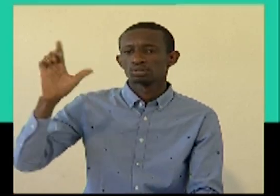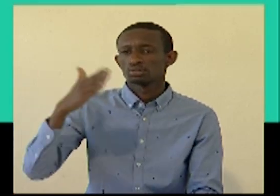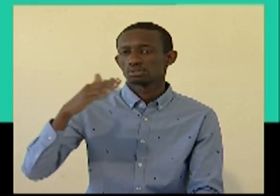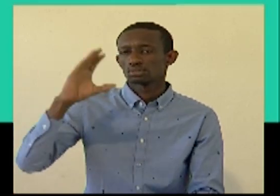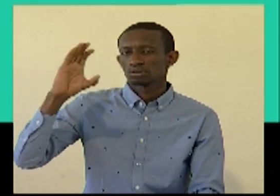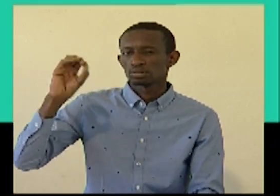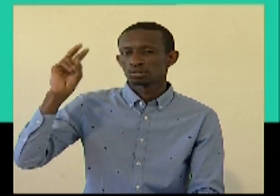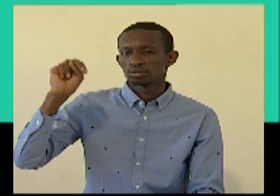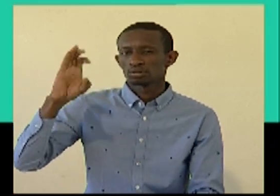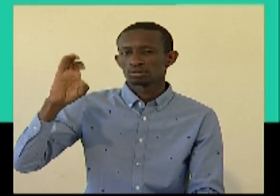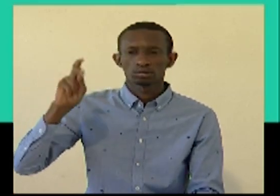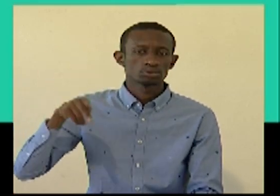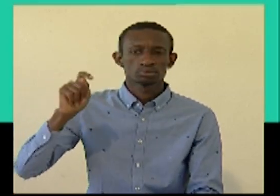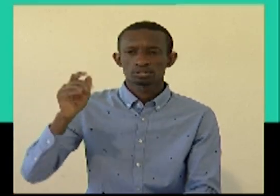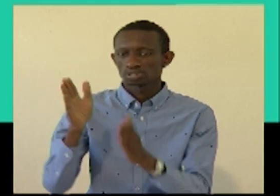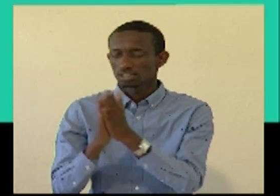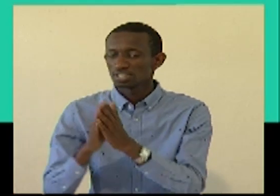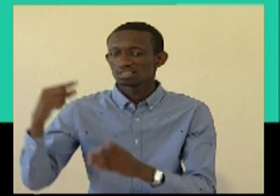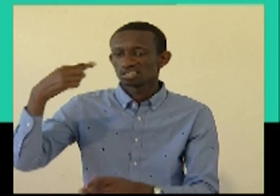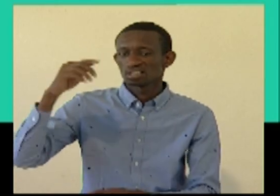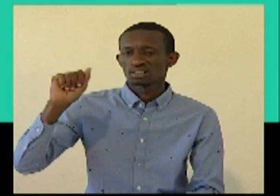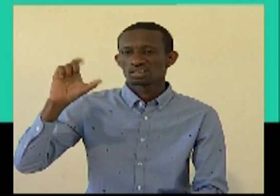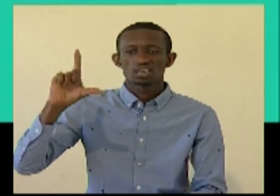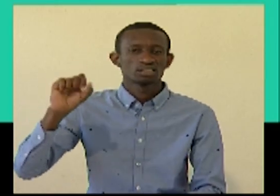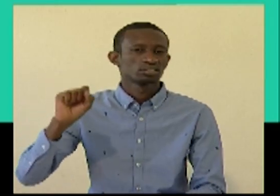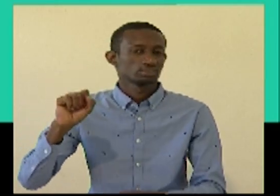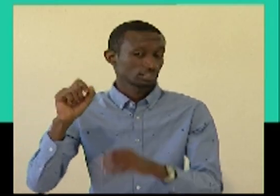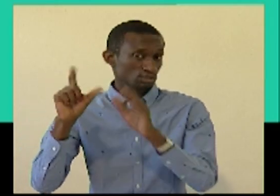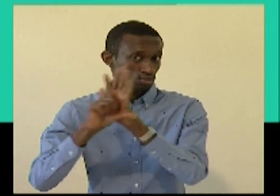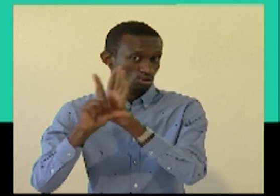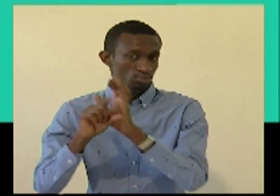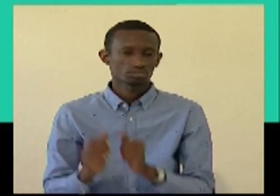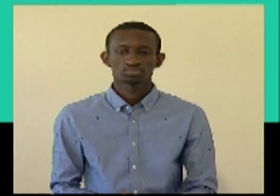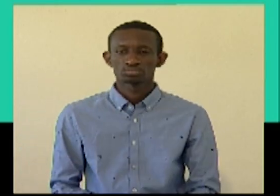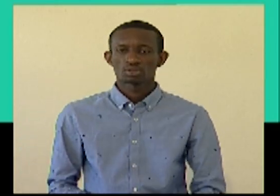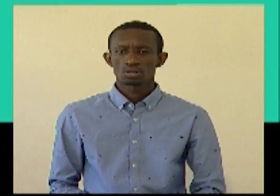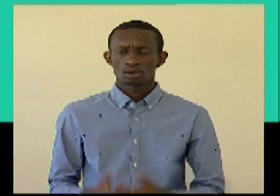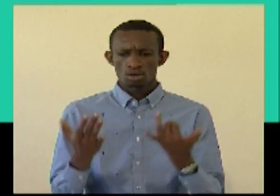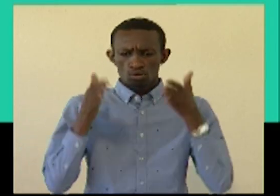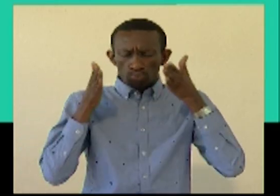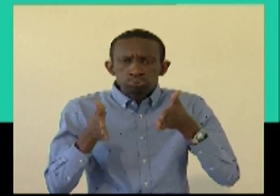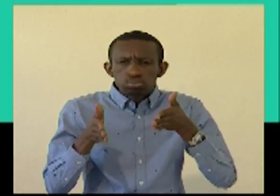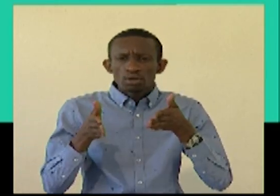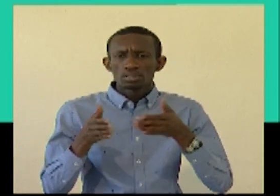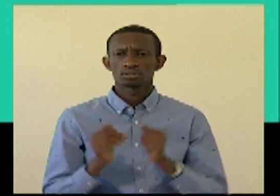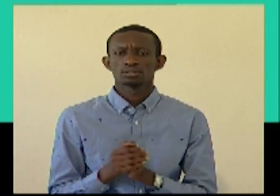And today's lesson is the introduction to mole concept. Here we will define what a mole